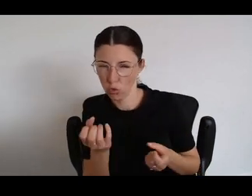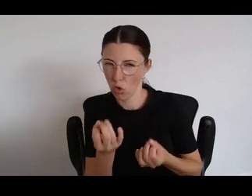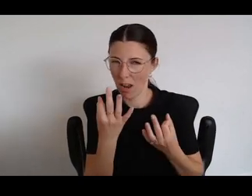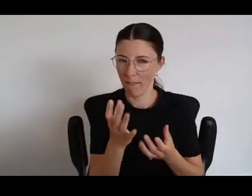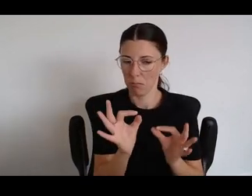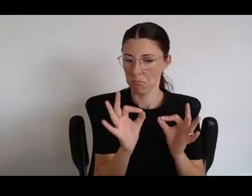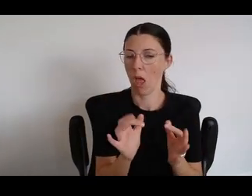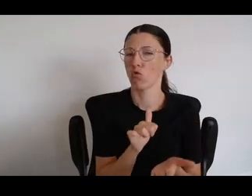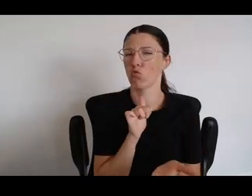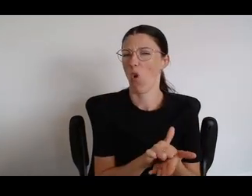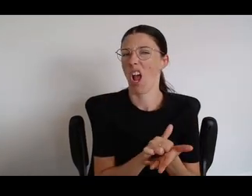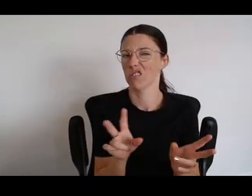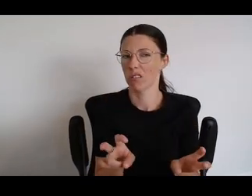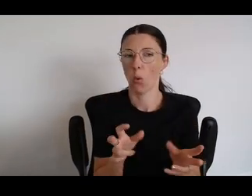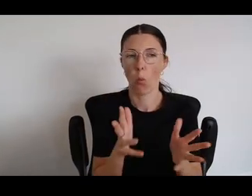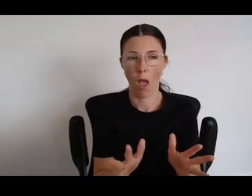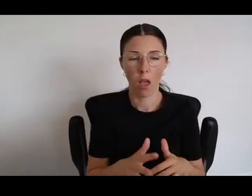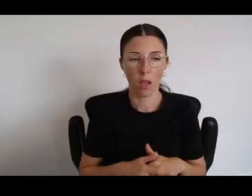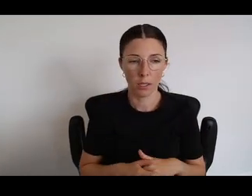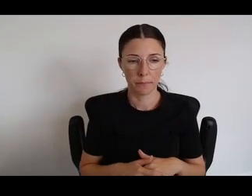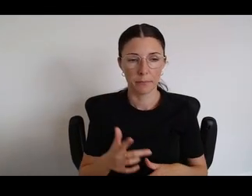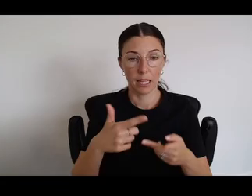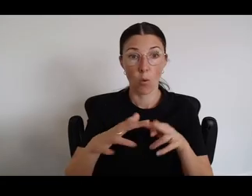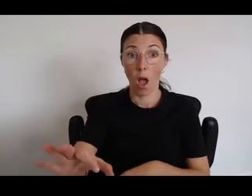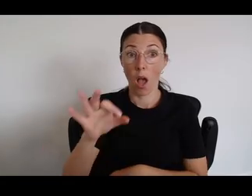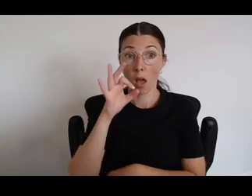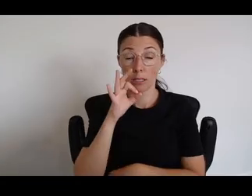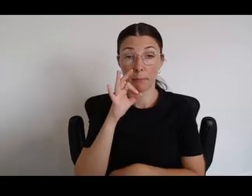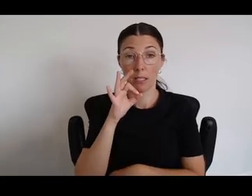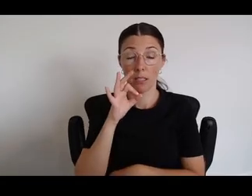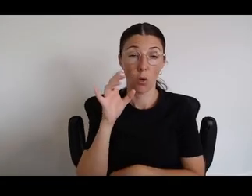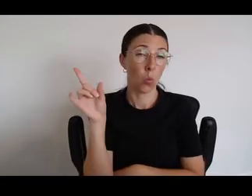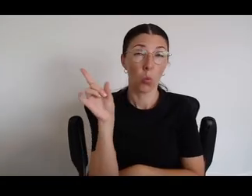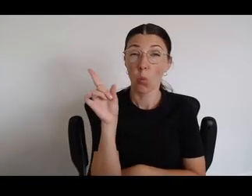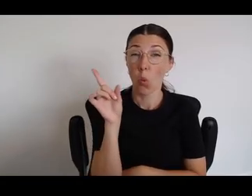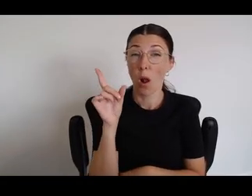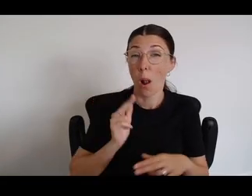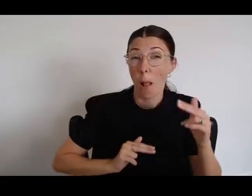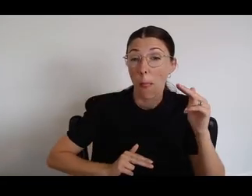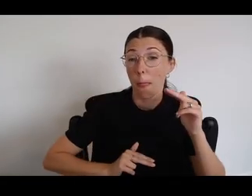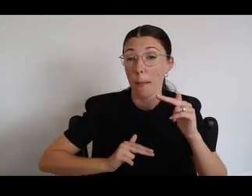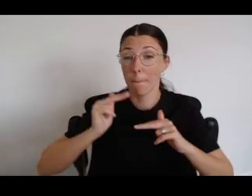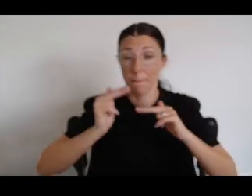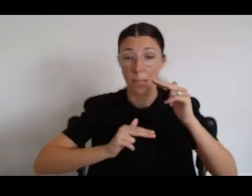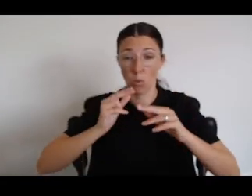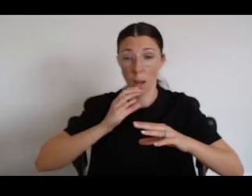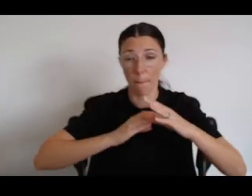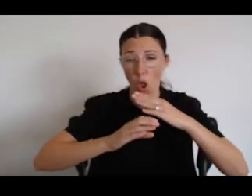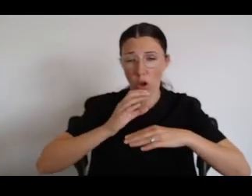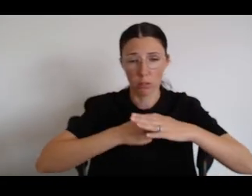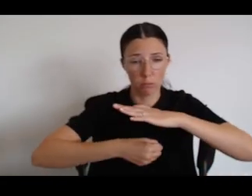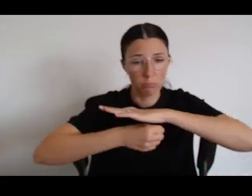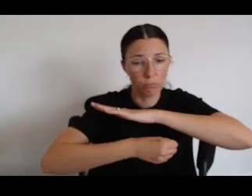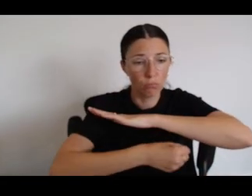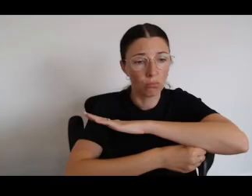But if you ask me that, so what would be the building blocks of this new paradigm of schooling that we have to start to think about right